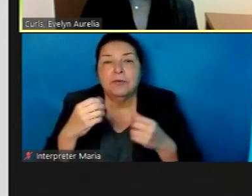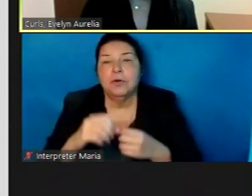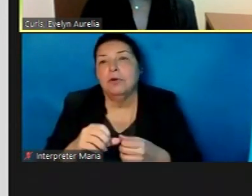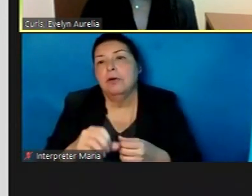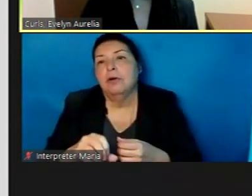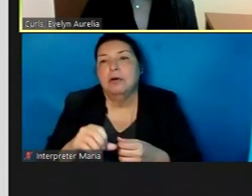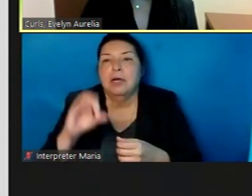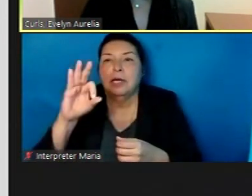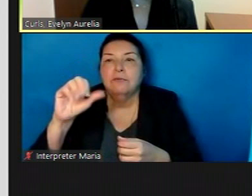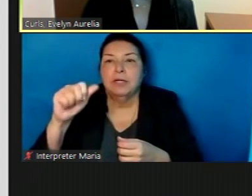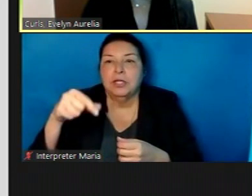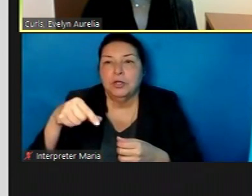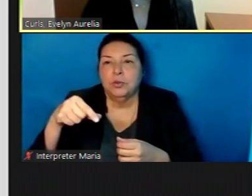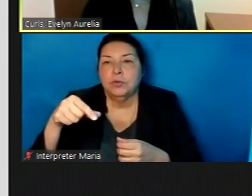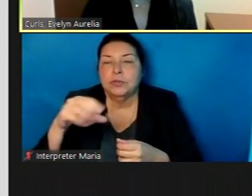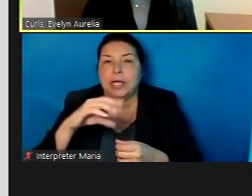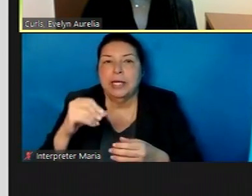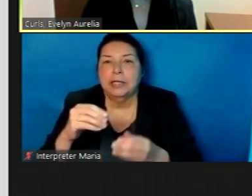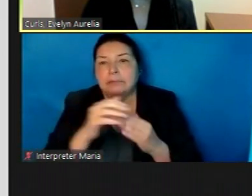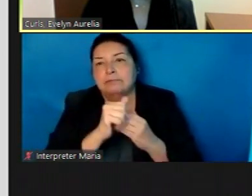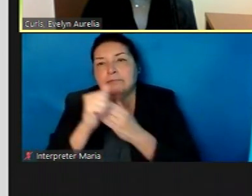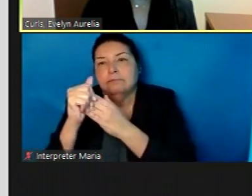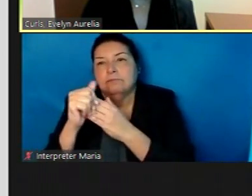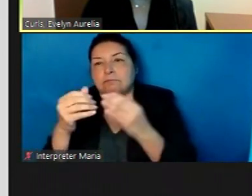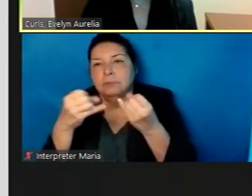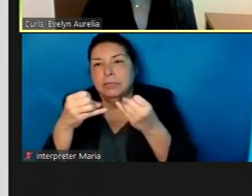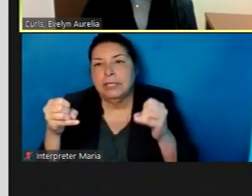and for guidelines around vaccination.